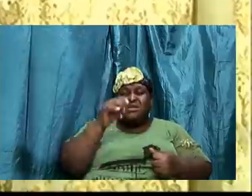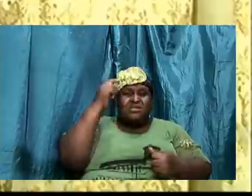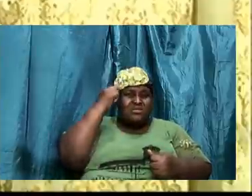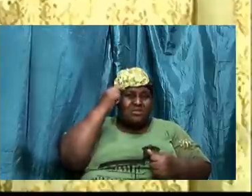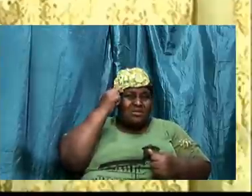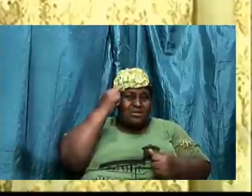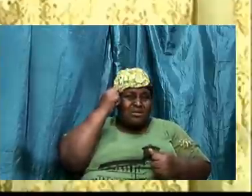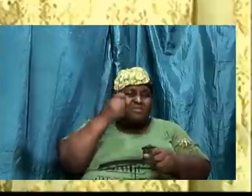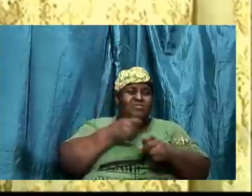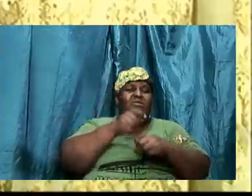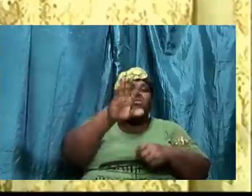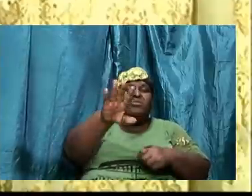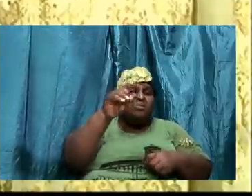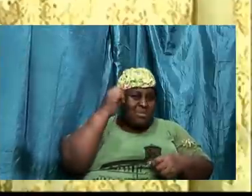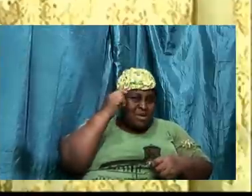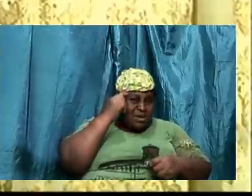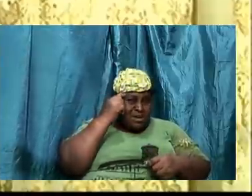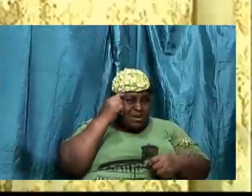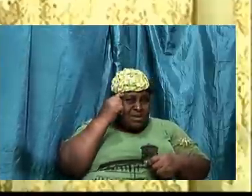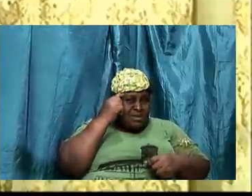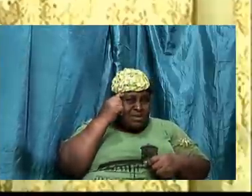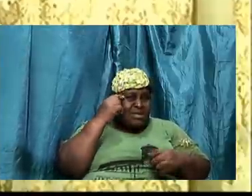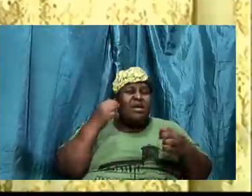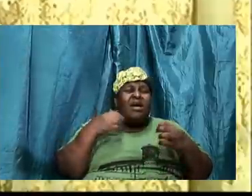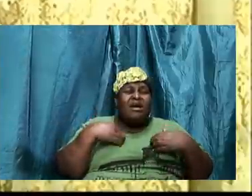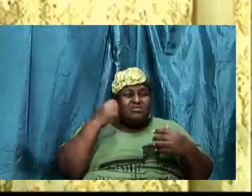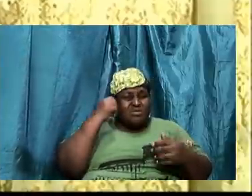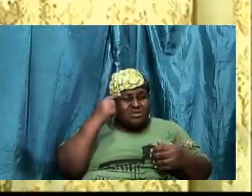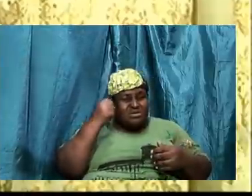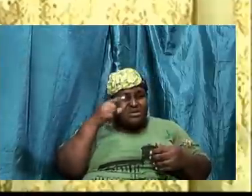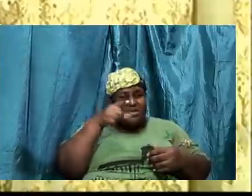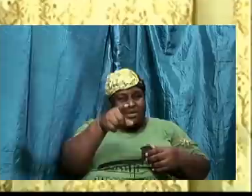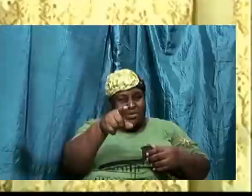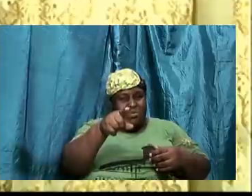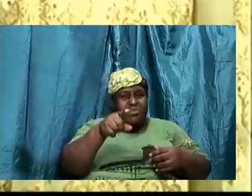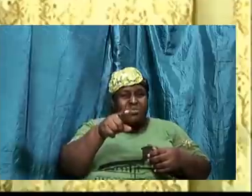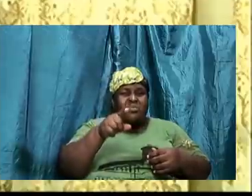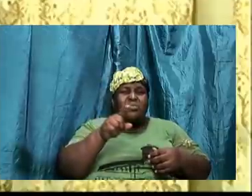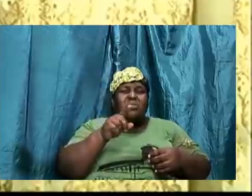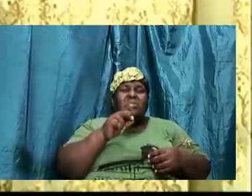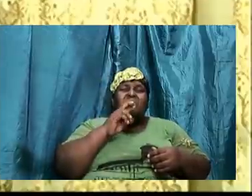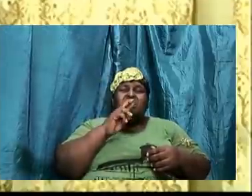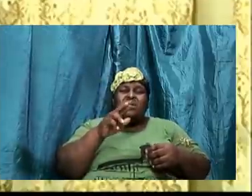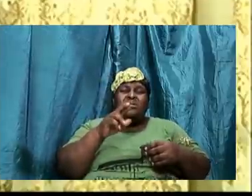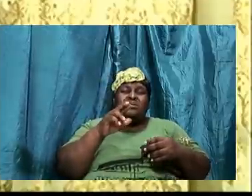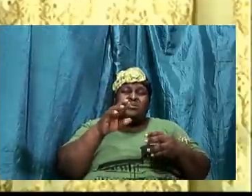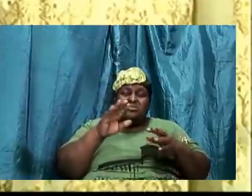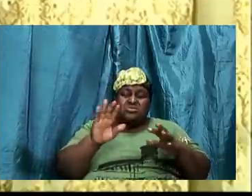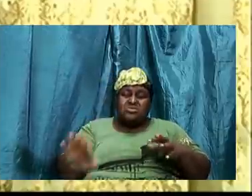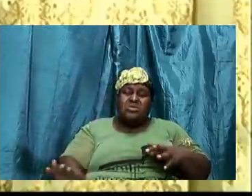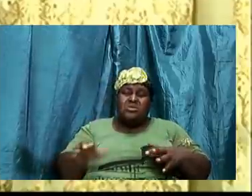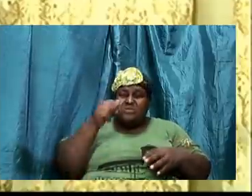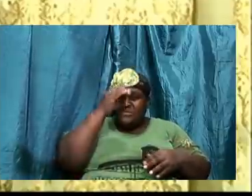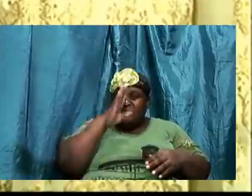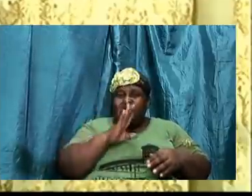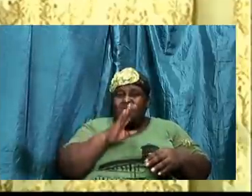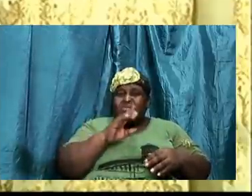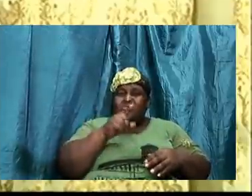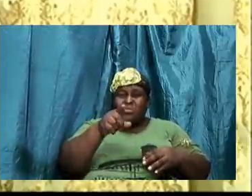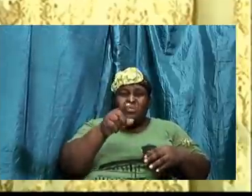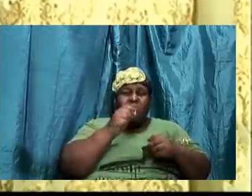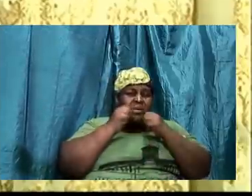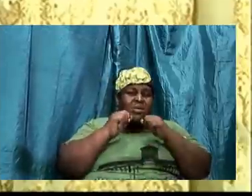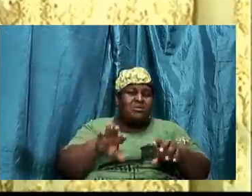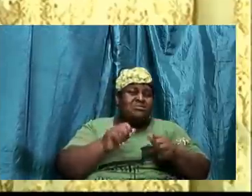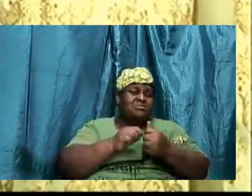you to understand that you, being a child of God, you are blessed with all spiritual blessing. We said that you should